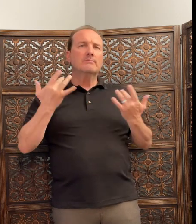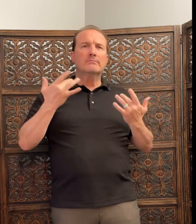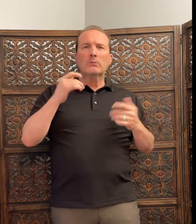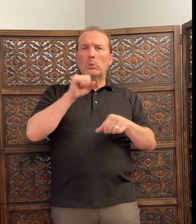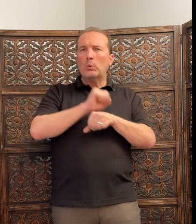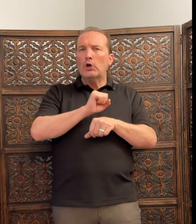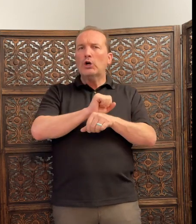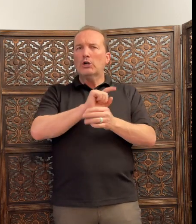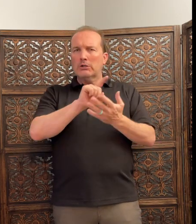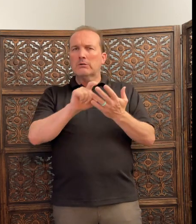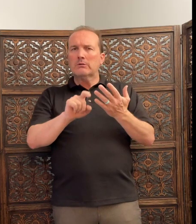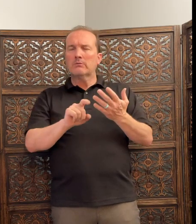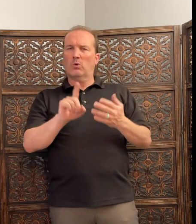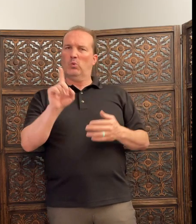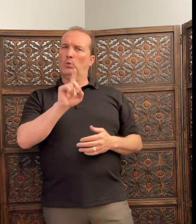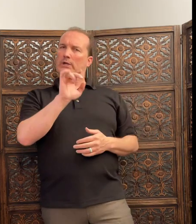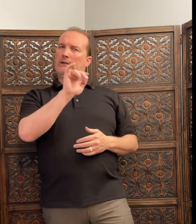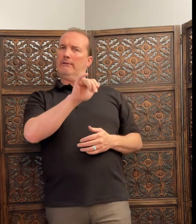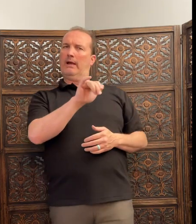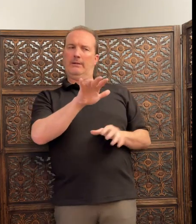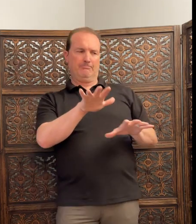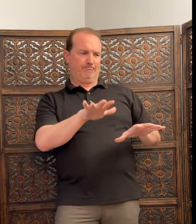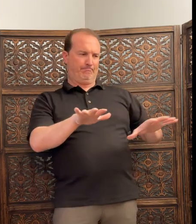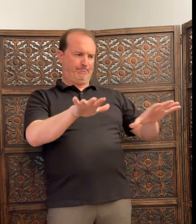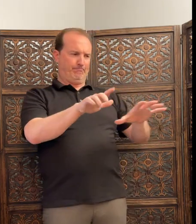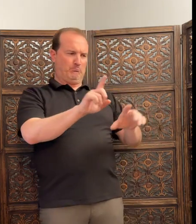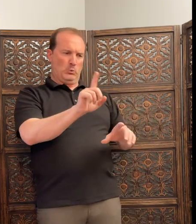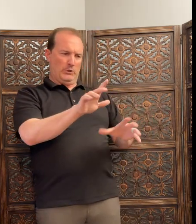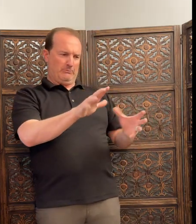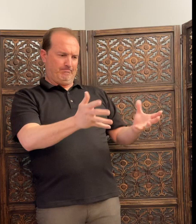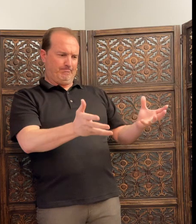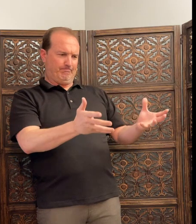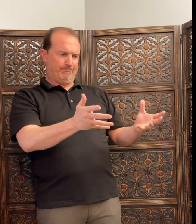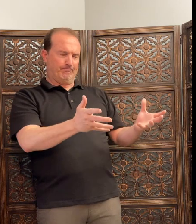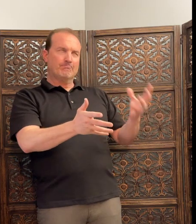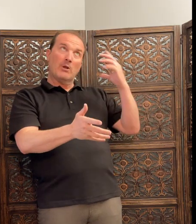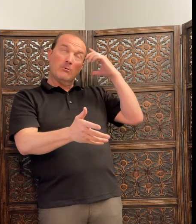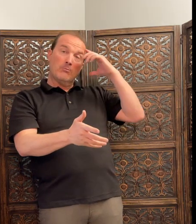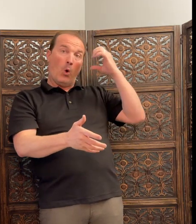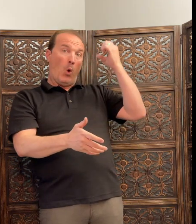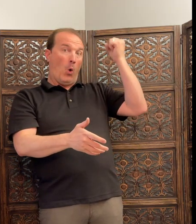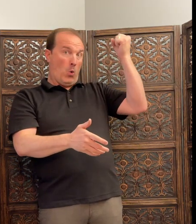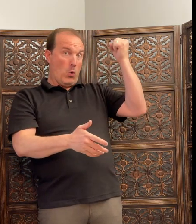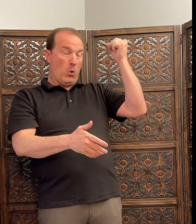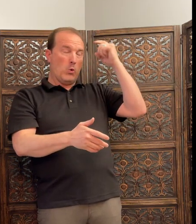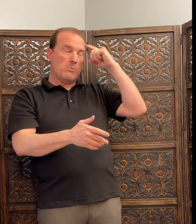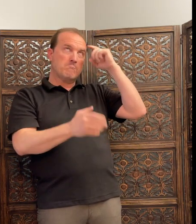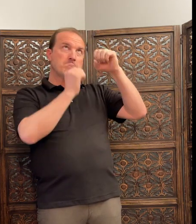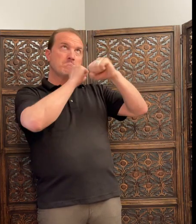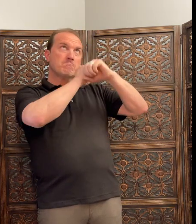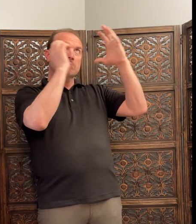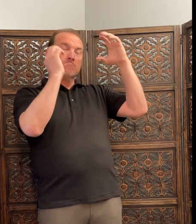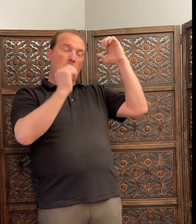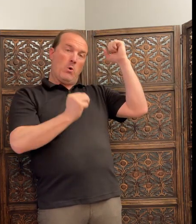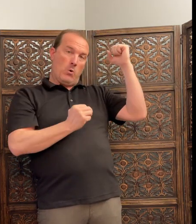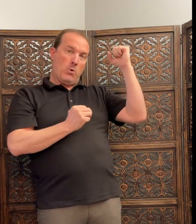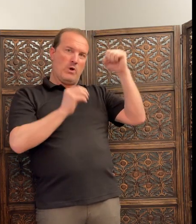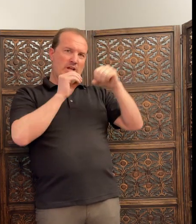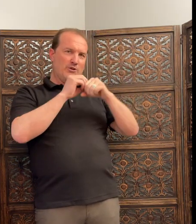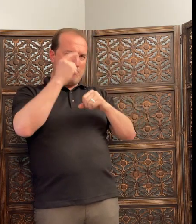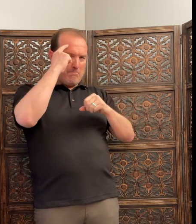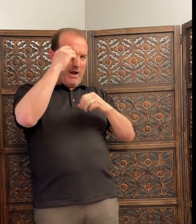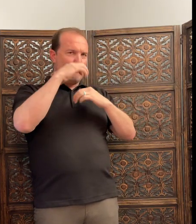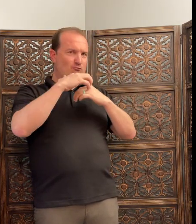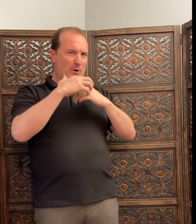weekend adventures, work, and the like. Where's this physical gathering place? Now hold that place in your